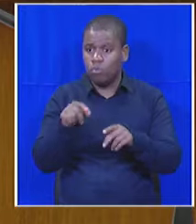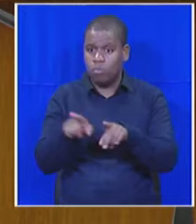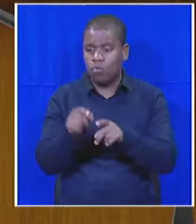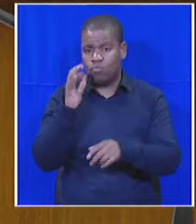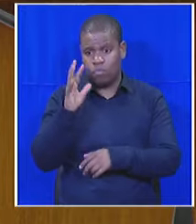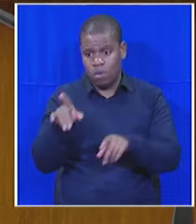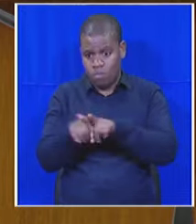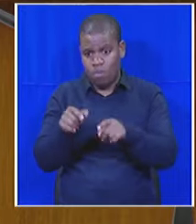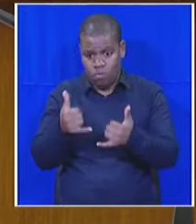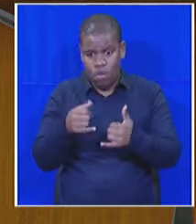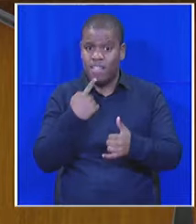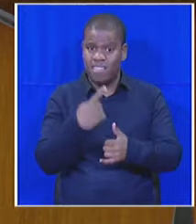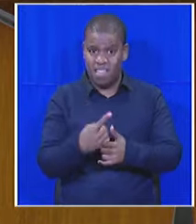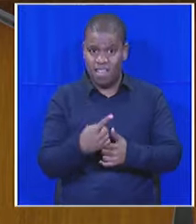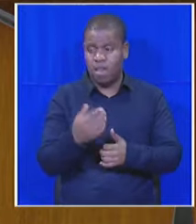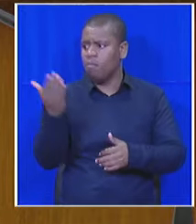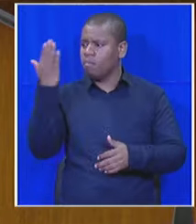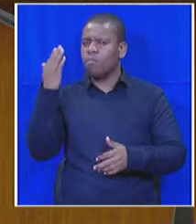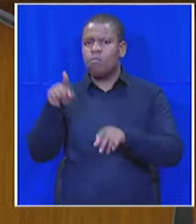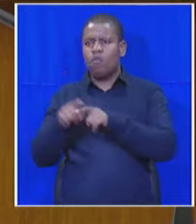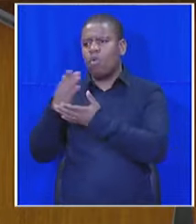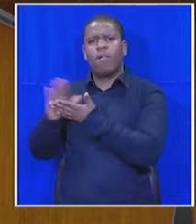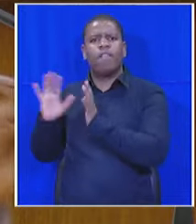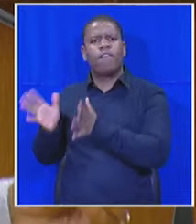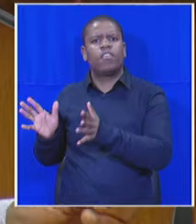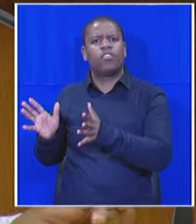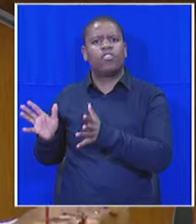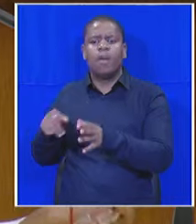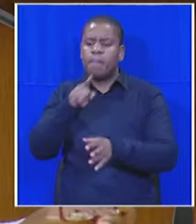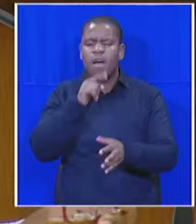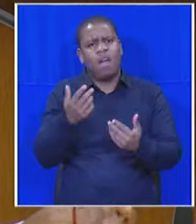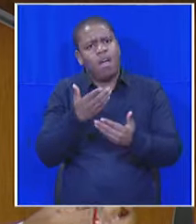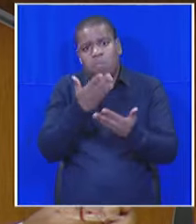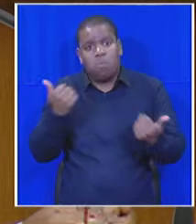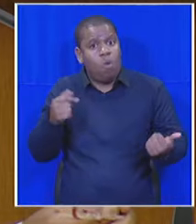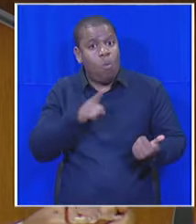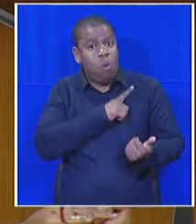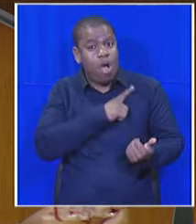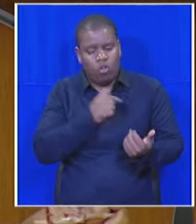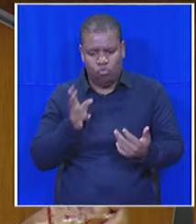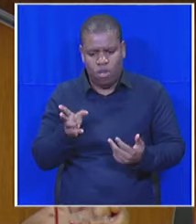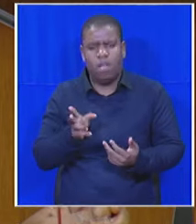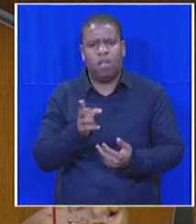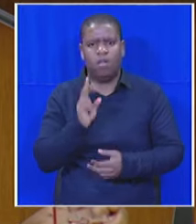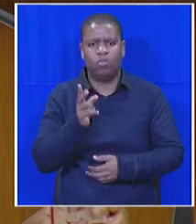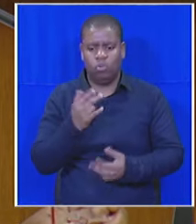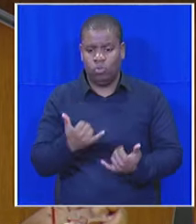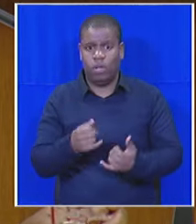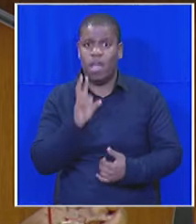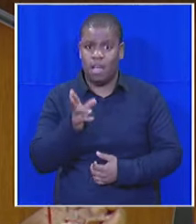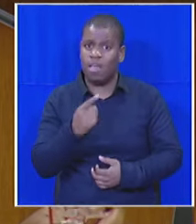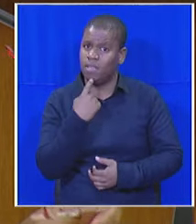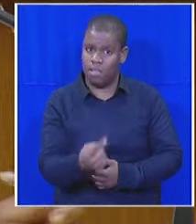today. And the traditional courts bill, I want to say to Mahoshi Arena, A point of order, Chairperson. soon be introduced.